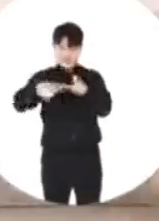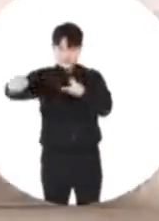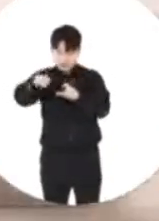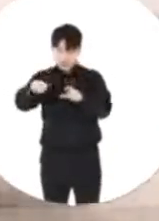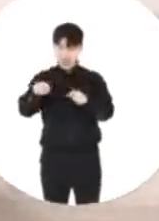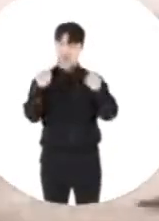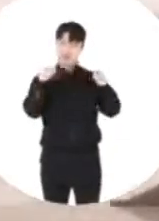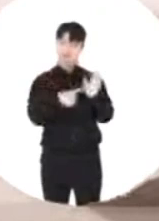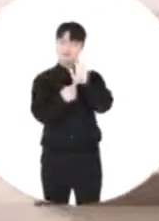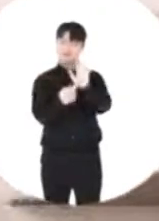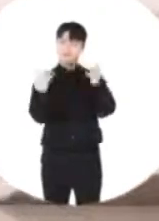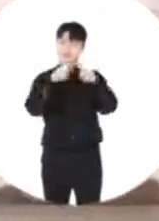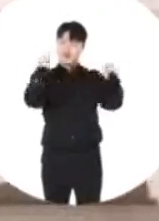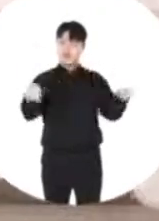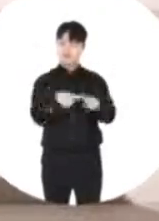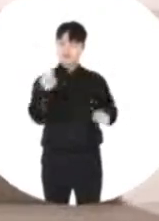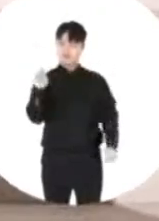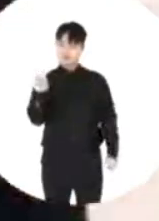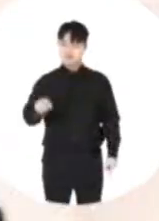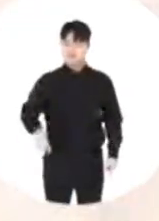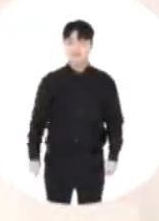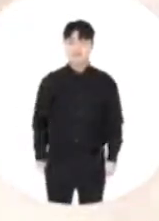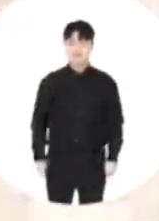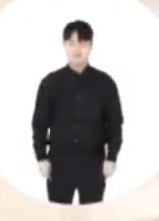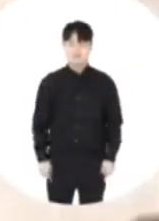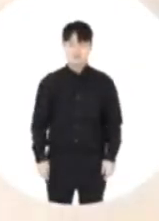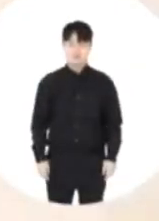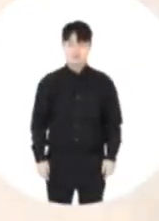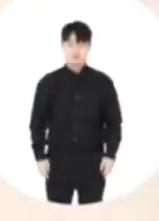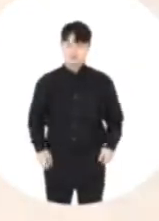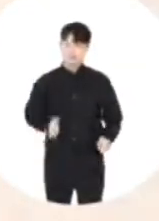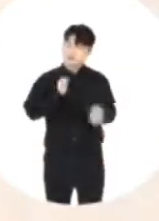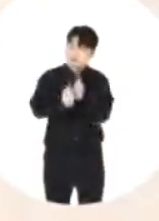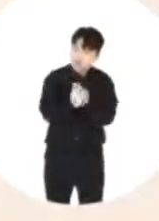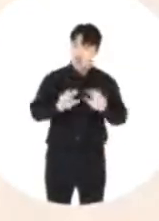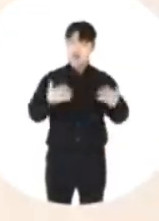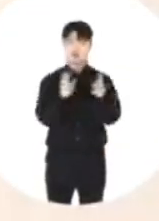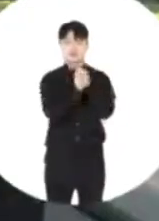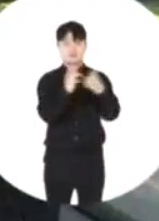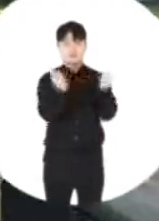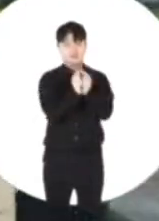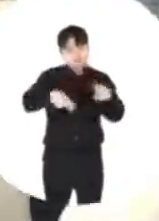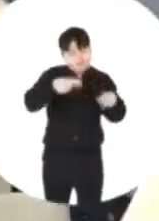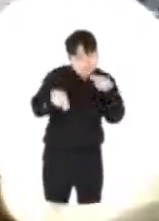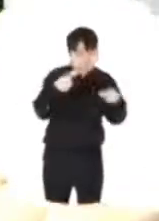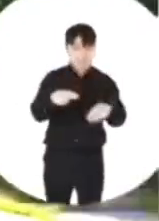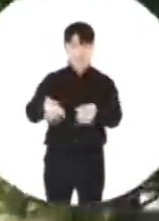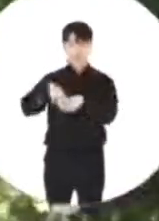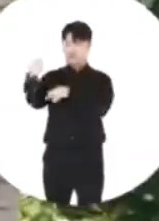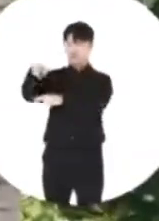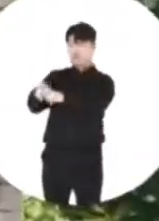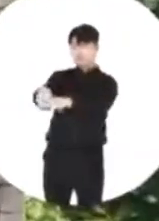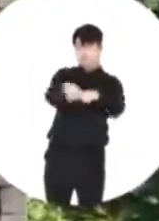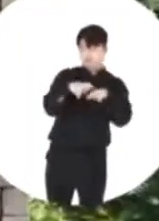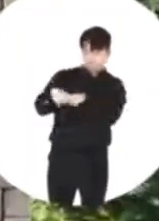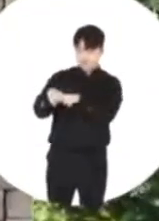people love spending time outdoors. They love to exercise, share a meal with friends, or nowadays, even just sitting